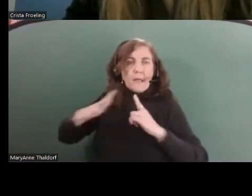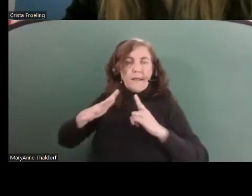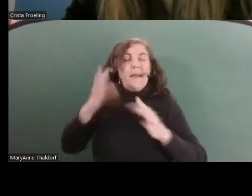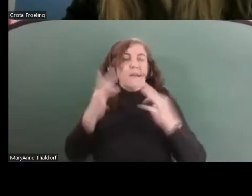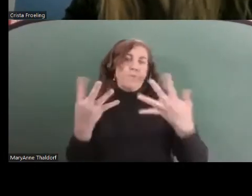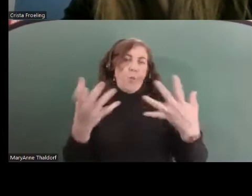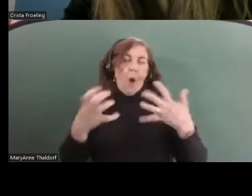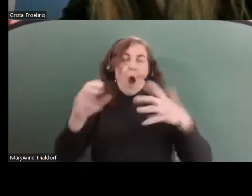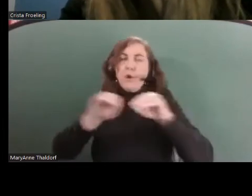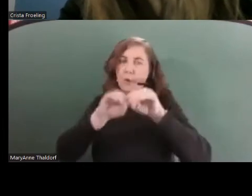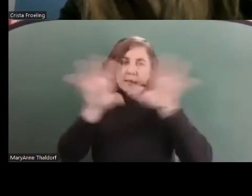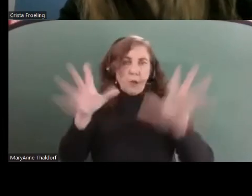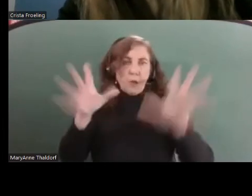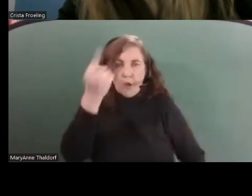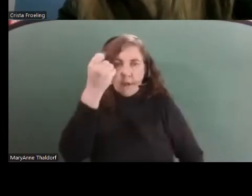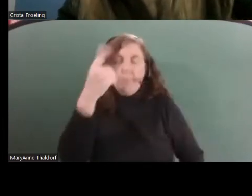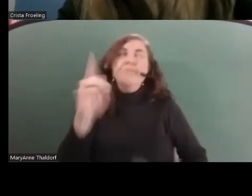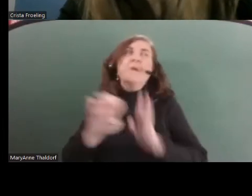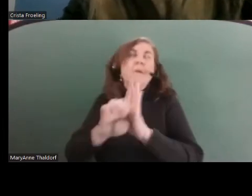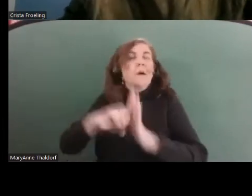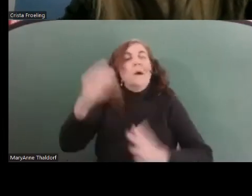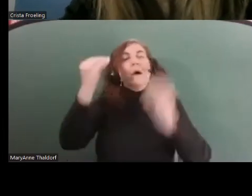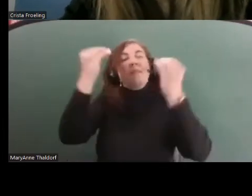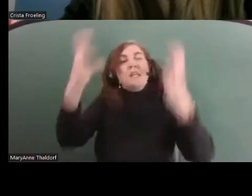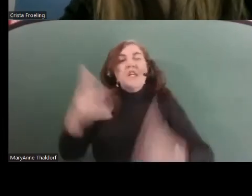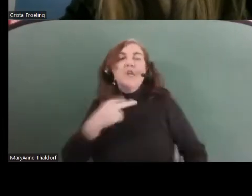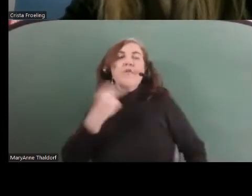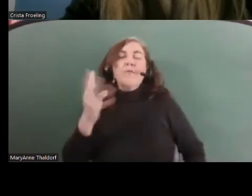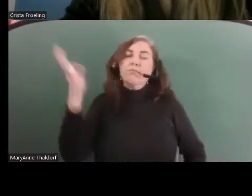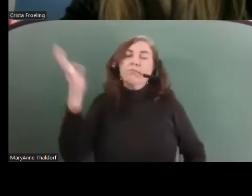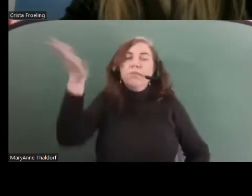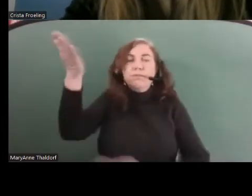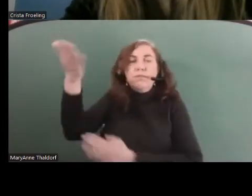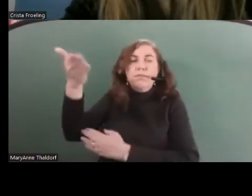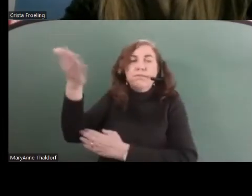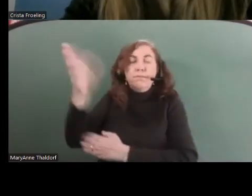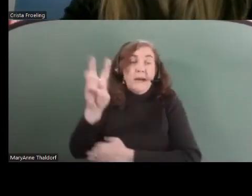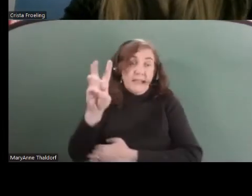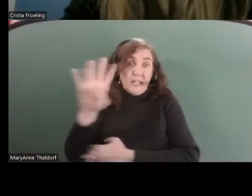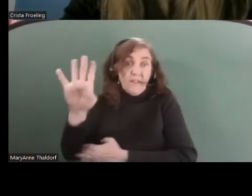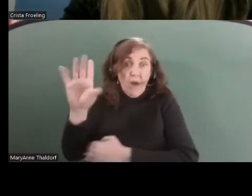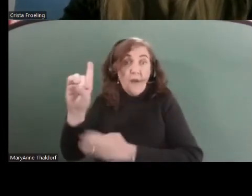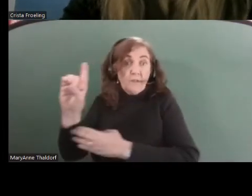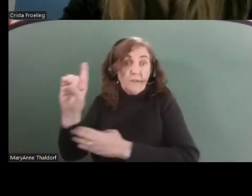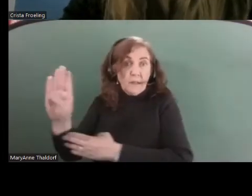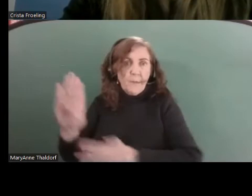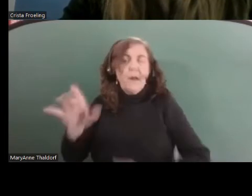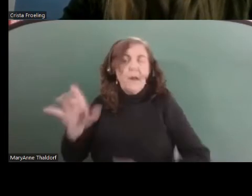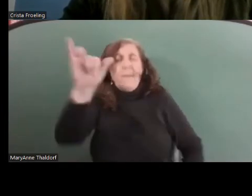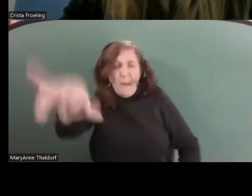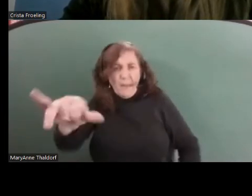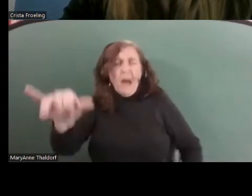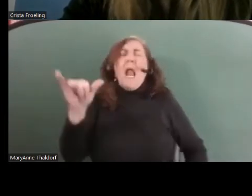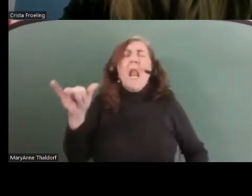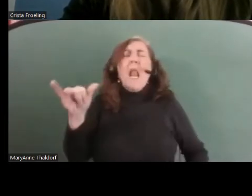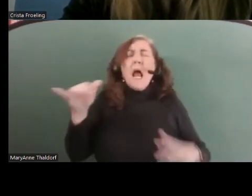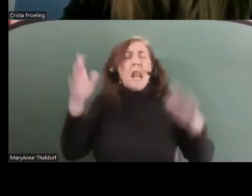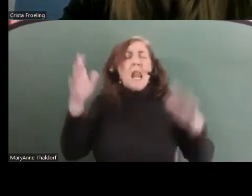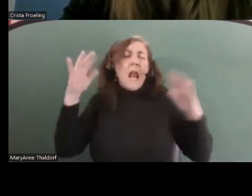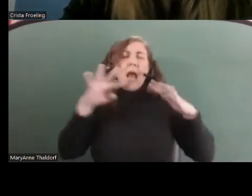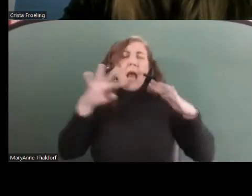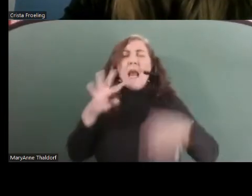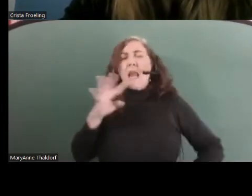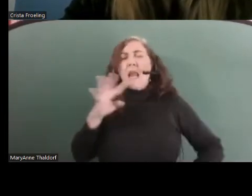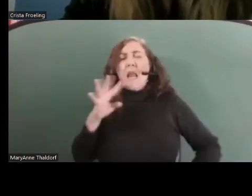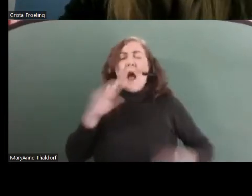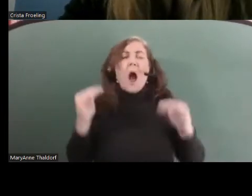So let's say a teacher's voice is 65, which would probably be like this. So that would be more like louder conversational